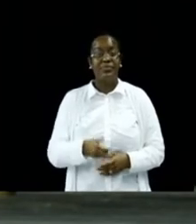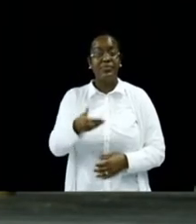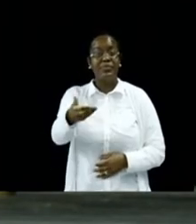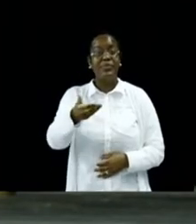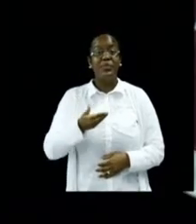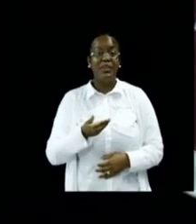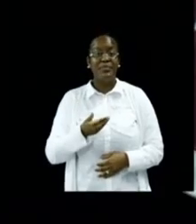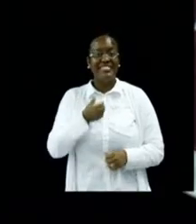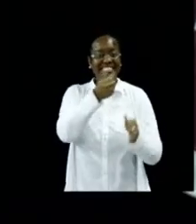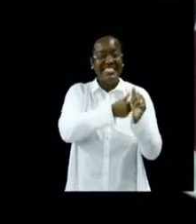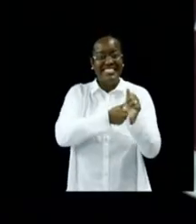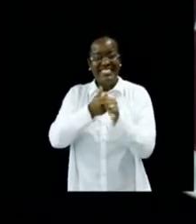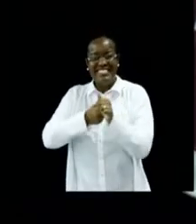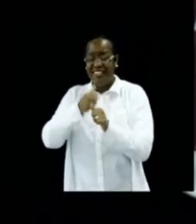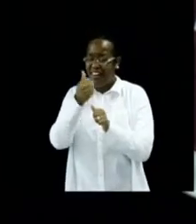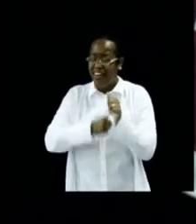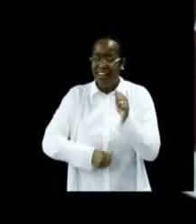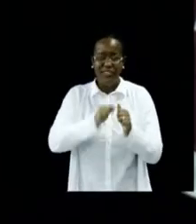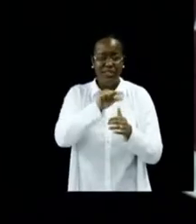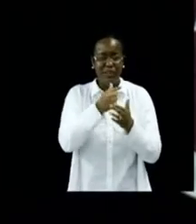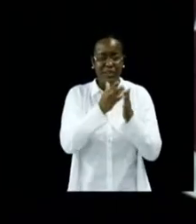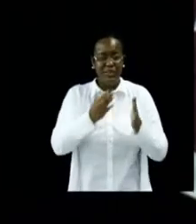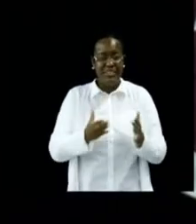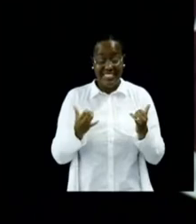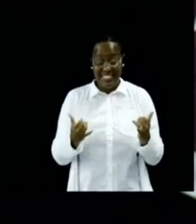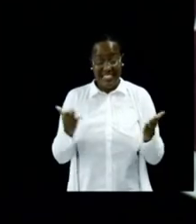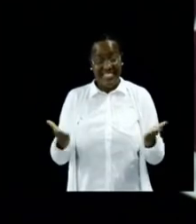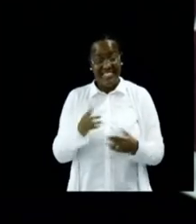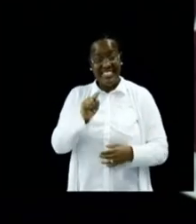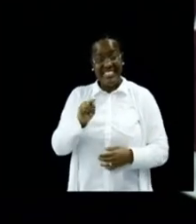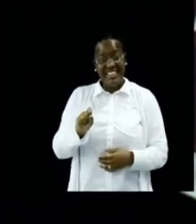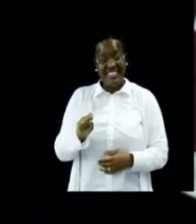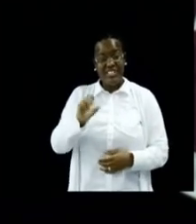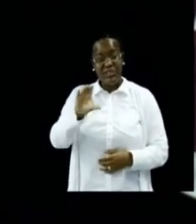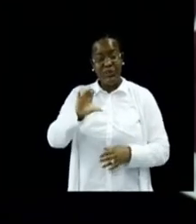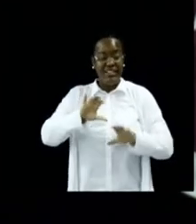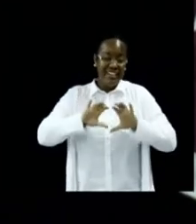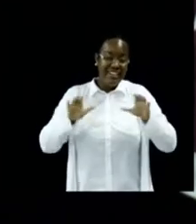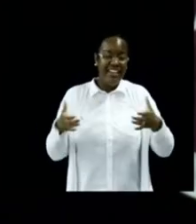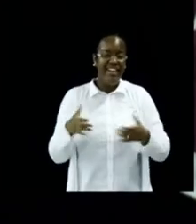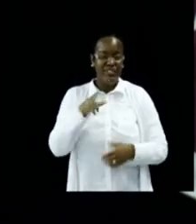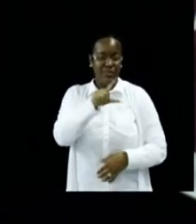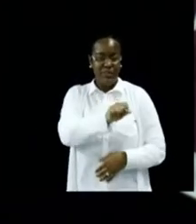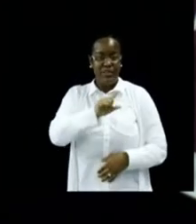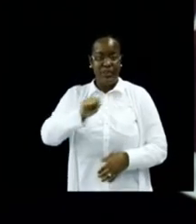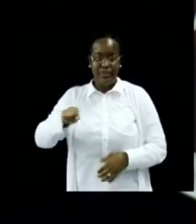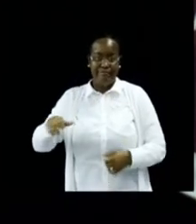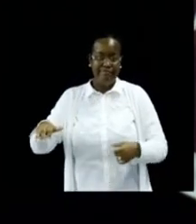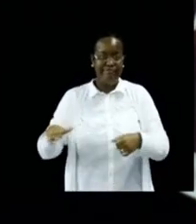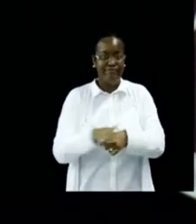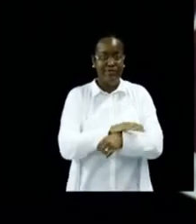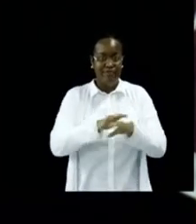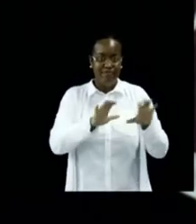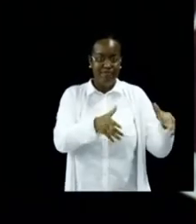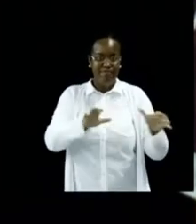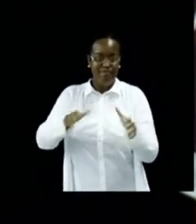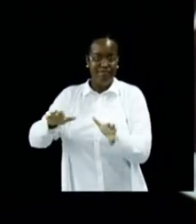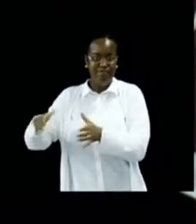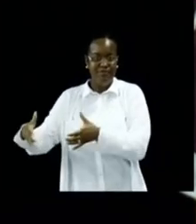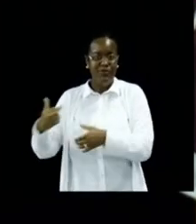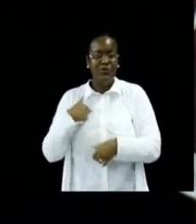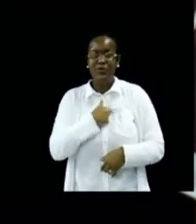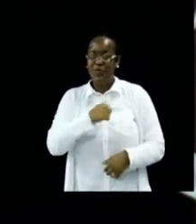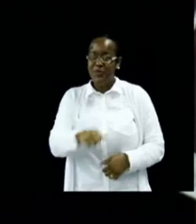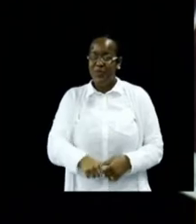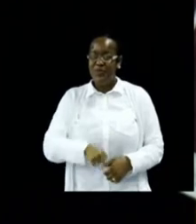Welcome to each and every candidate in Texas Southern University's Class of 2020. The university is proud